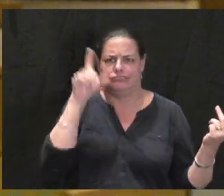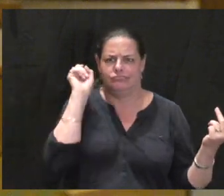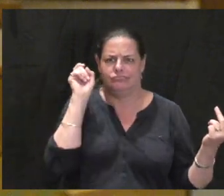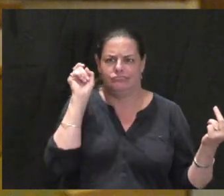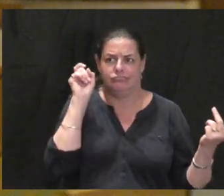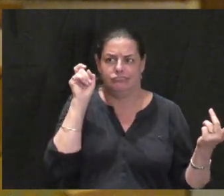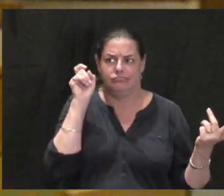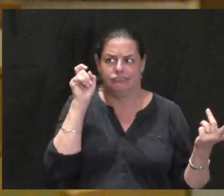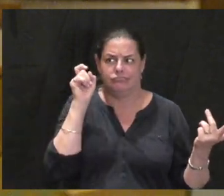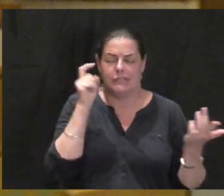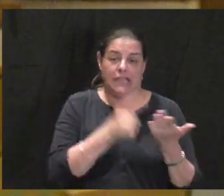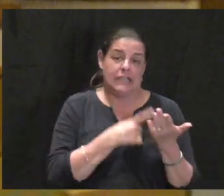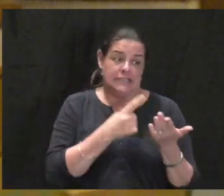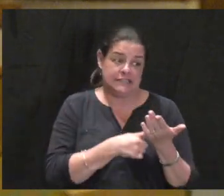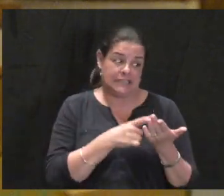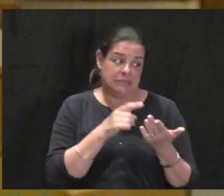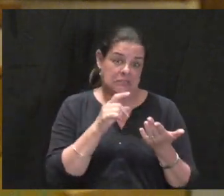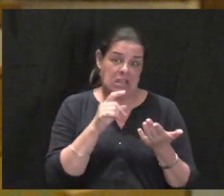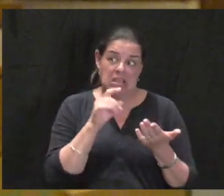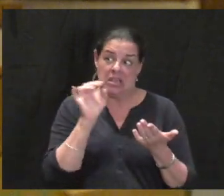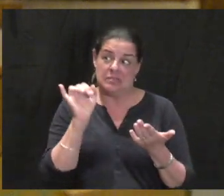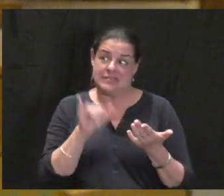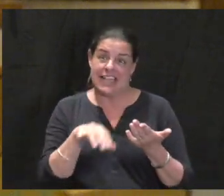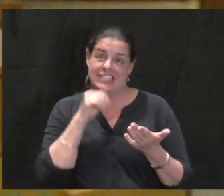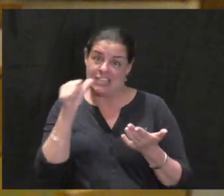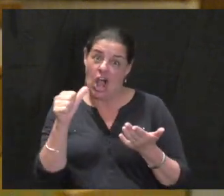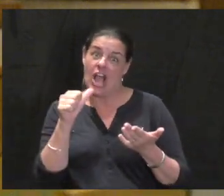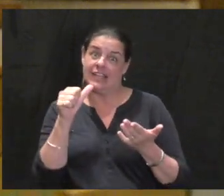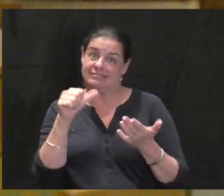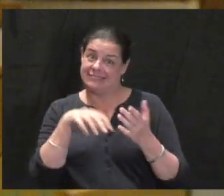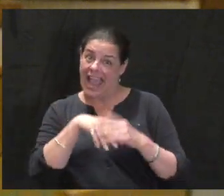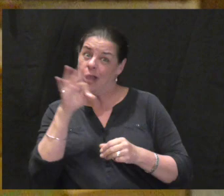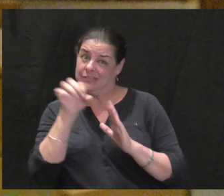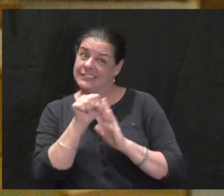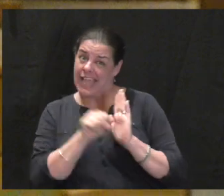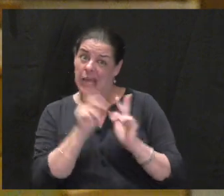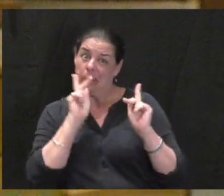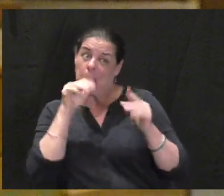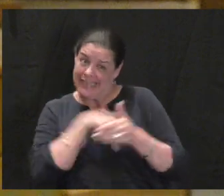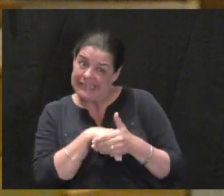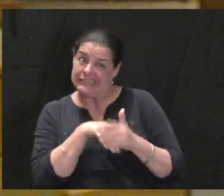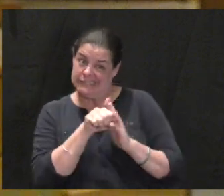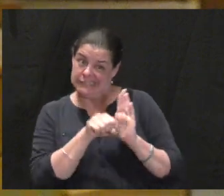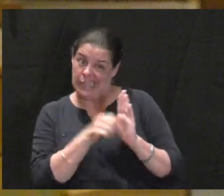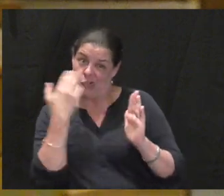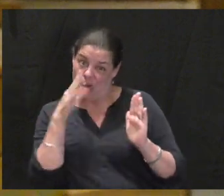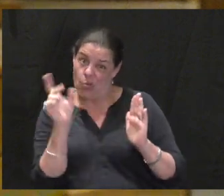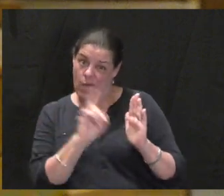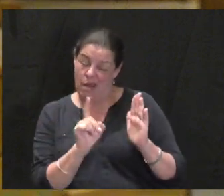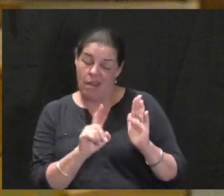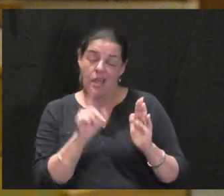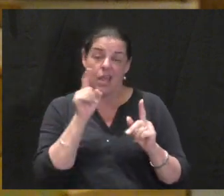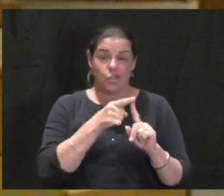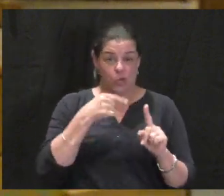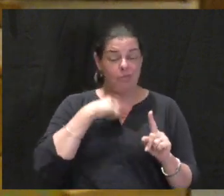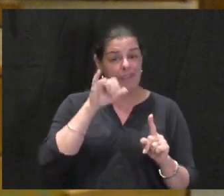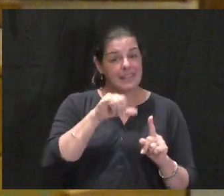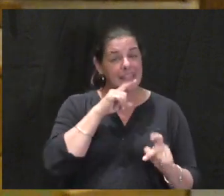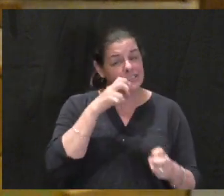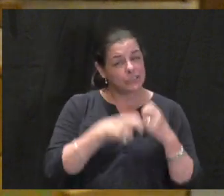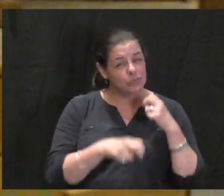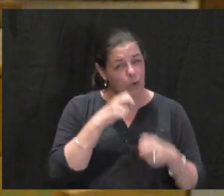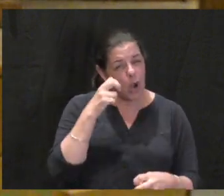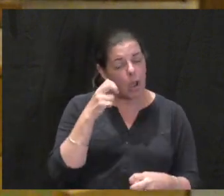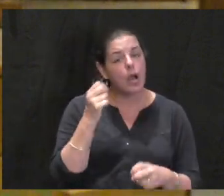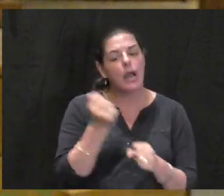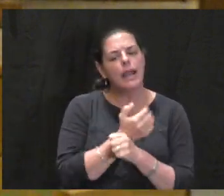noted is that, let's be honest, I'm at colleges and universities, I'm recruiting millennials. And so one of the questions I got asked frequently was, what is there to do